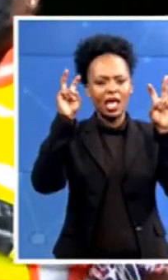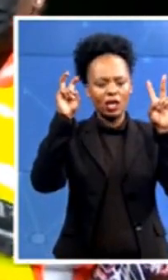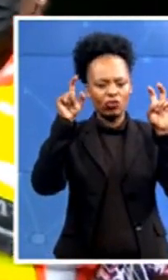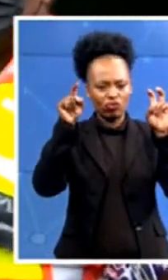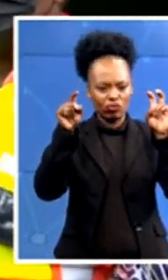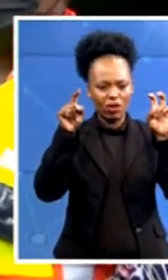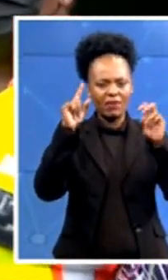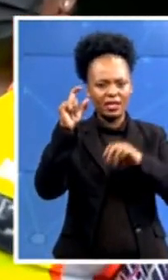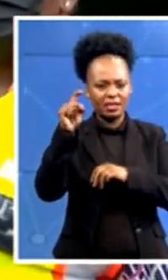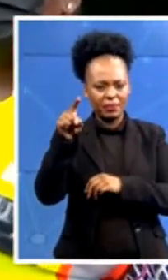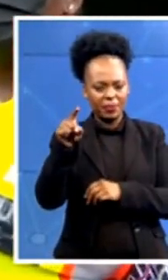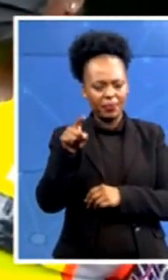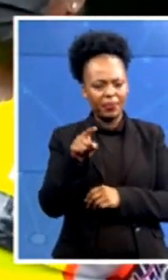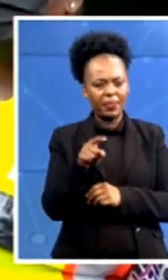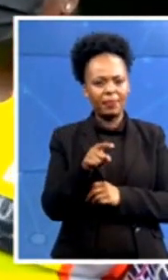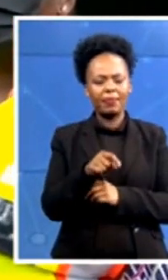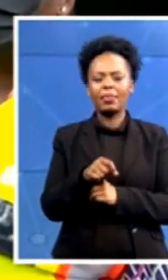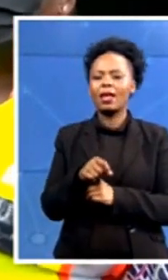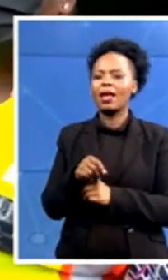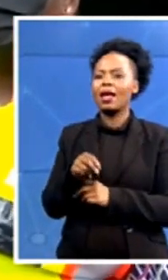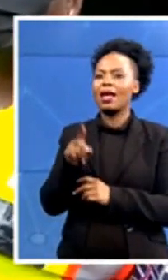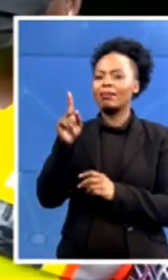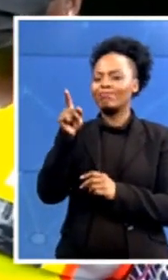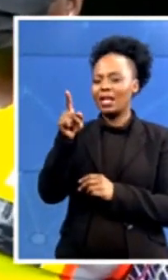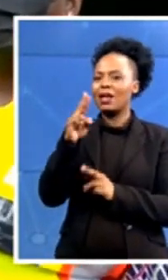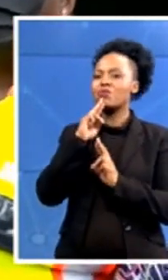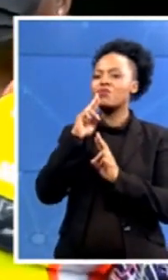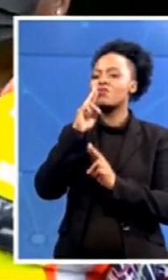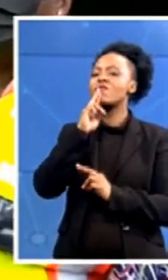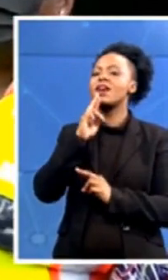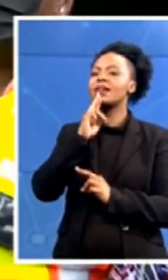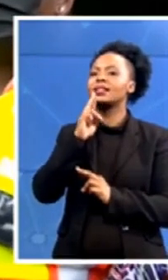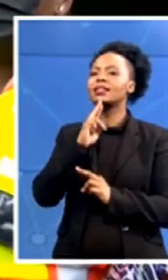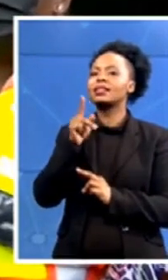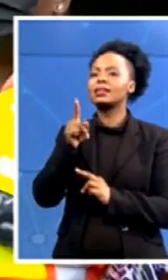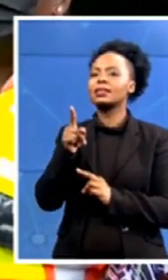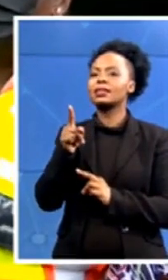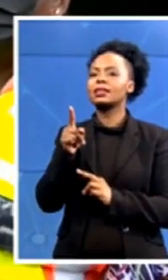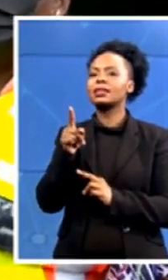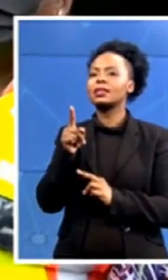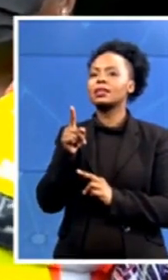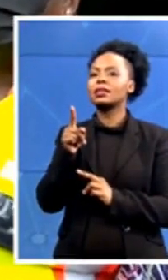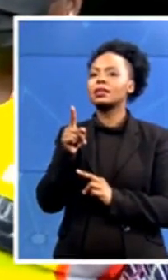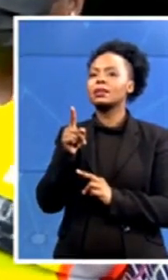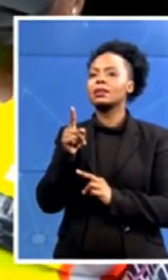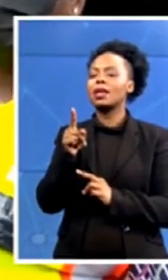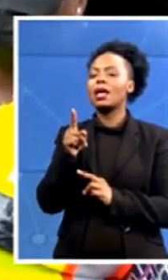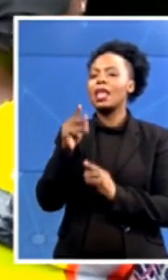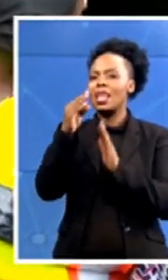the United Kingdom, they are saying they are putting us on the risk countries in terms